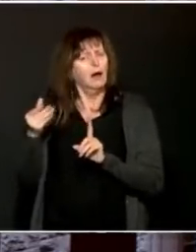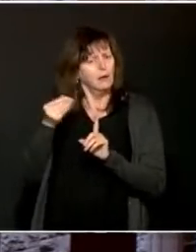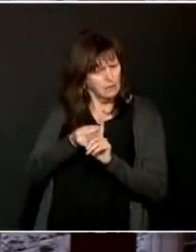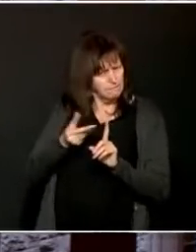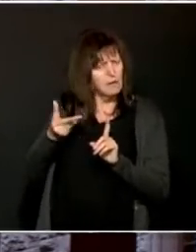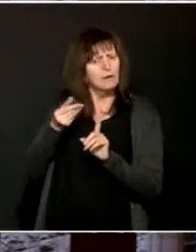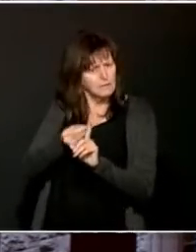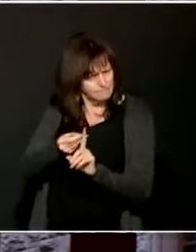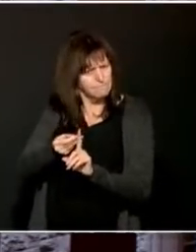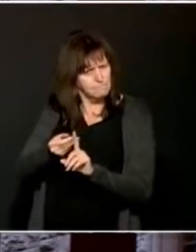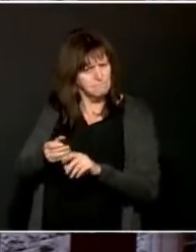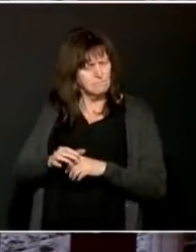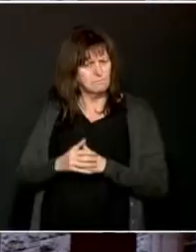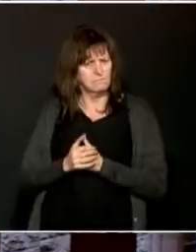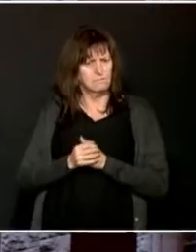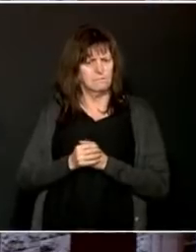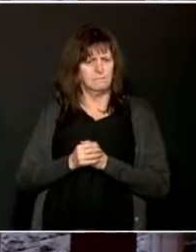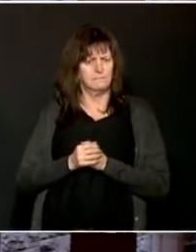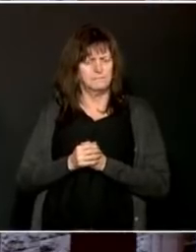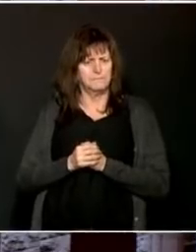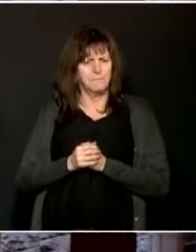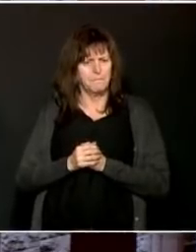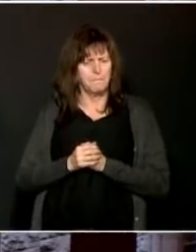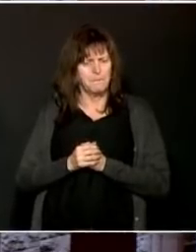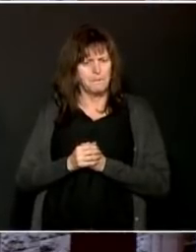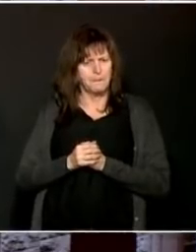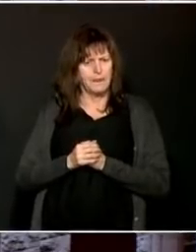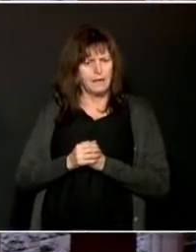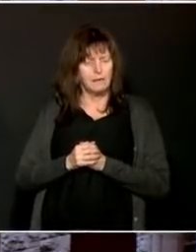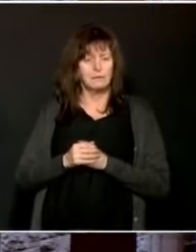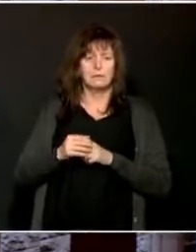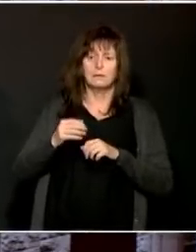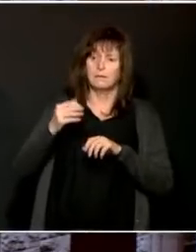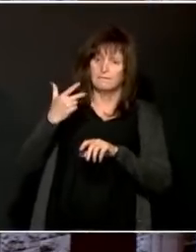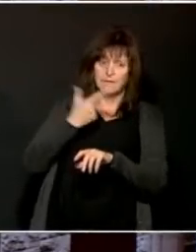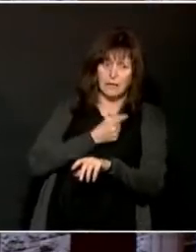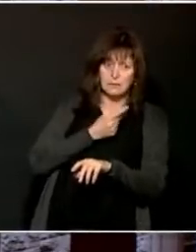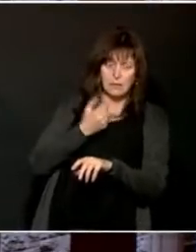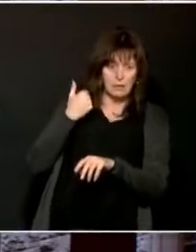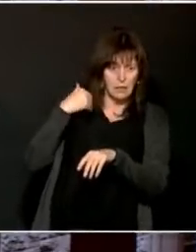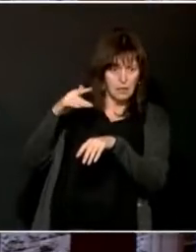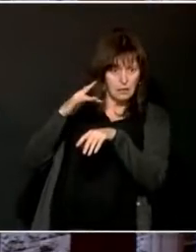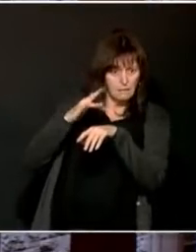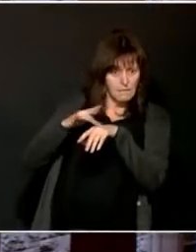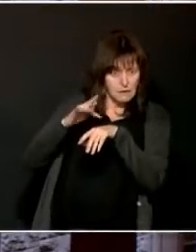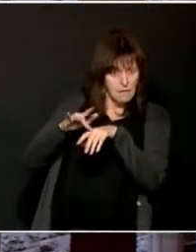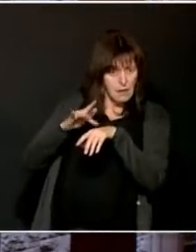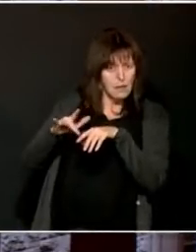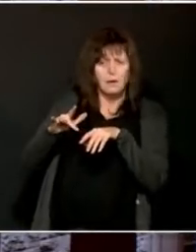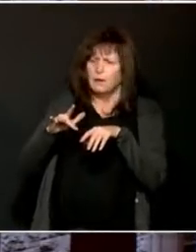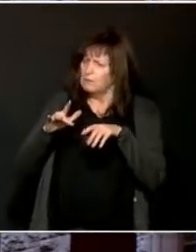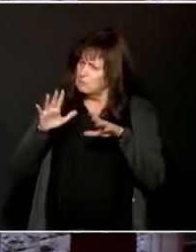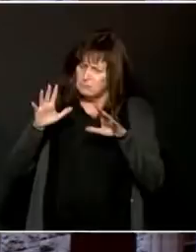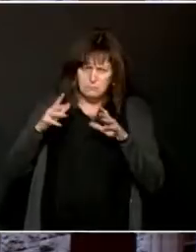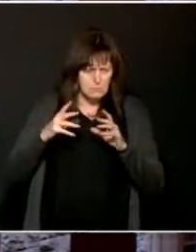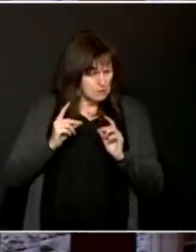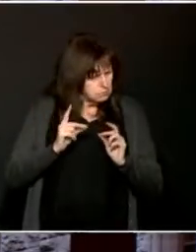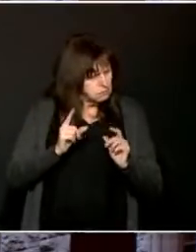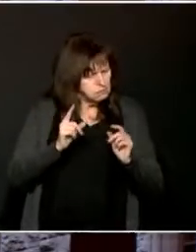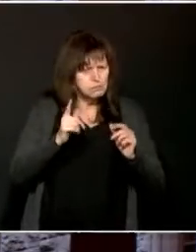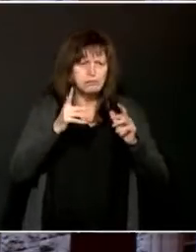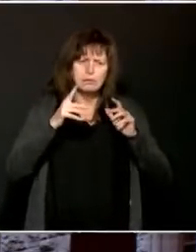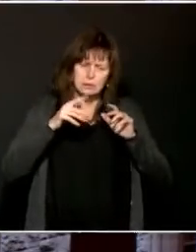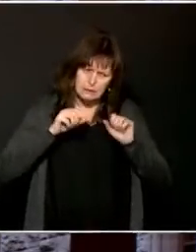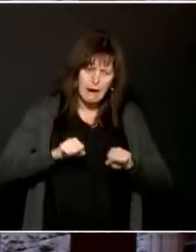center is that if you have vaccines available, keep putting them in arms as soon as you can. There may be some time they might run out and have to